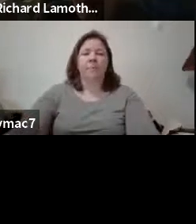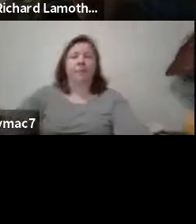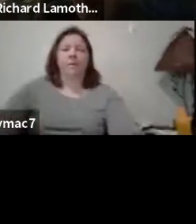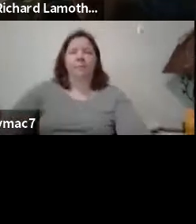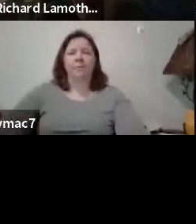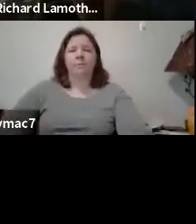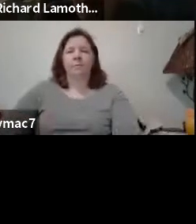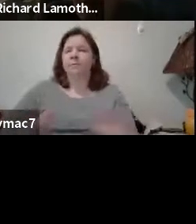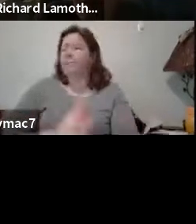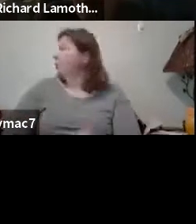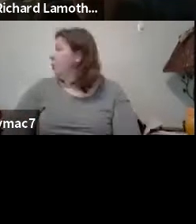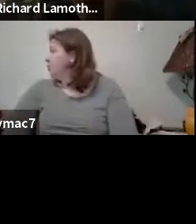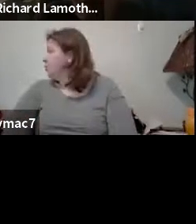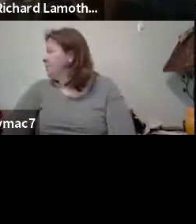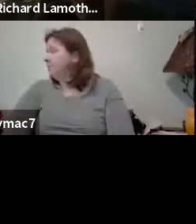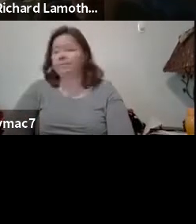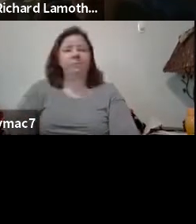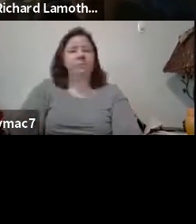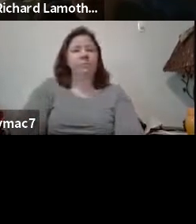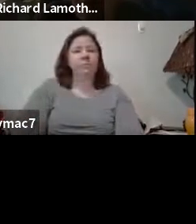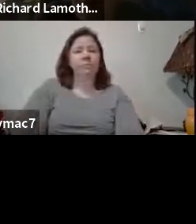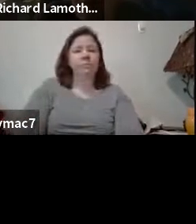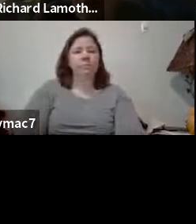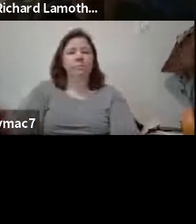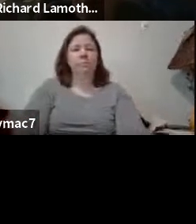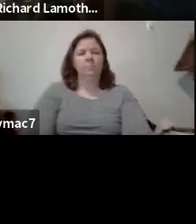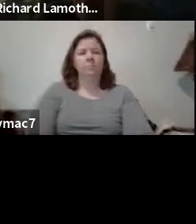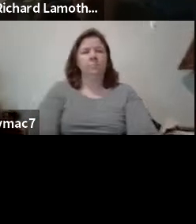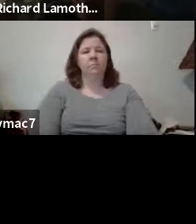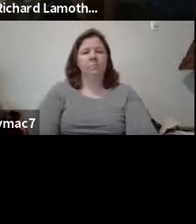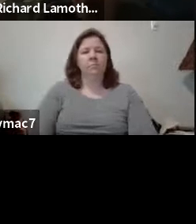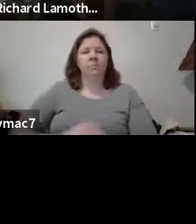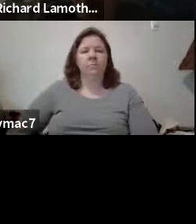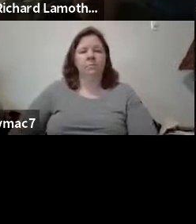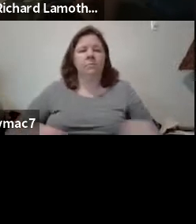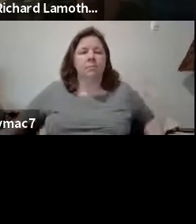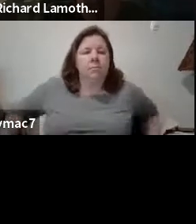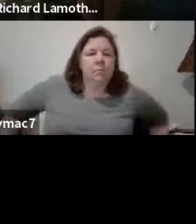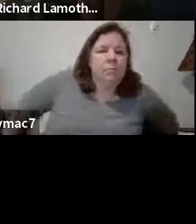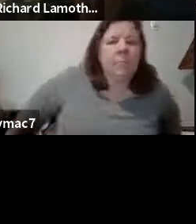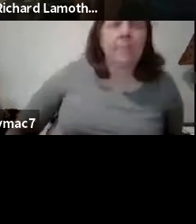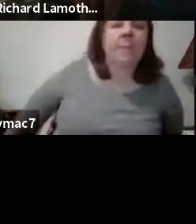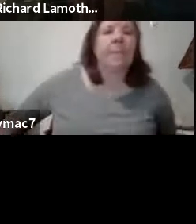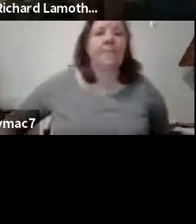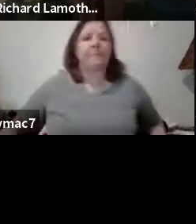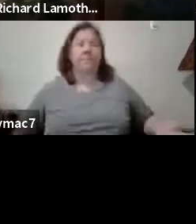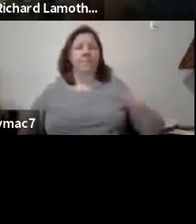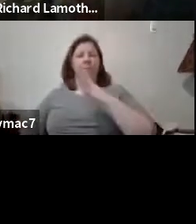good. Okay, thank you. Yeah. And it will be recorded. I'll be posting it on my YouTube channel, Marina